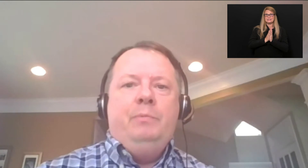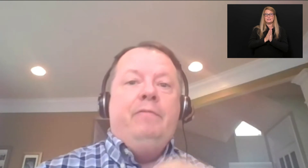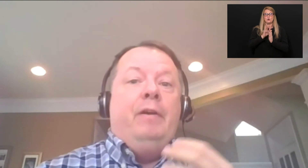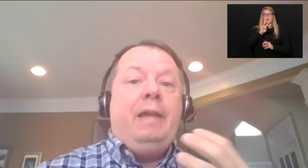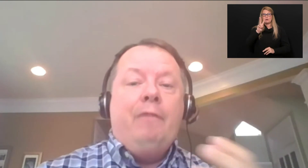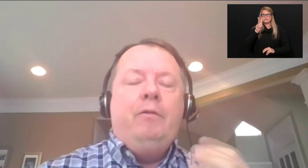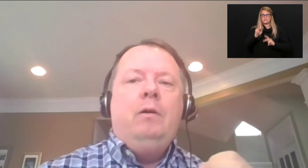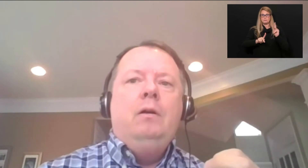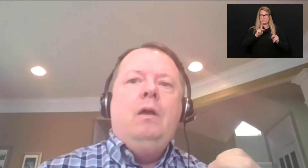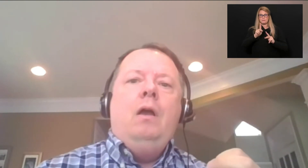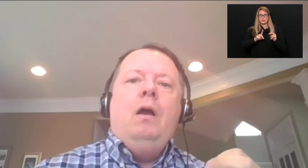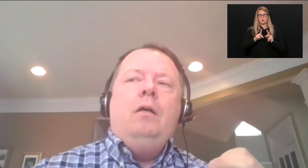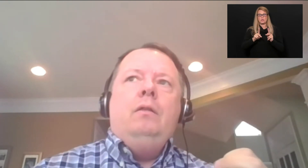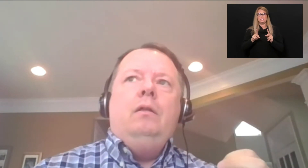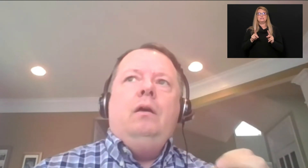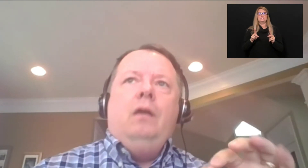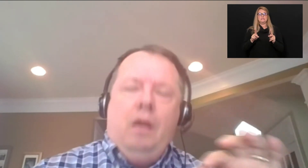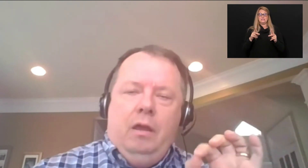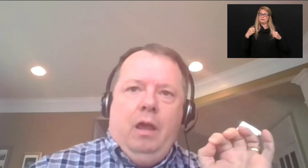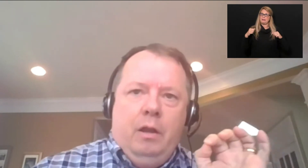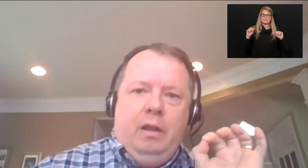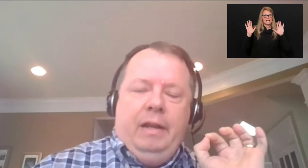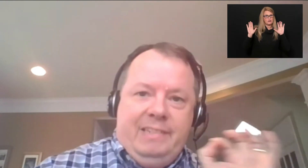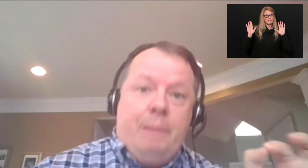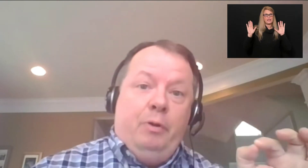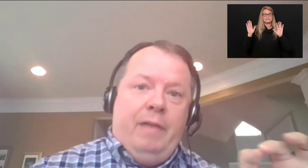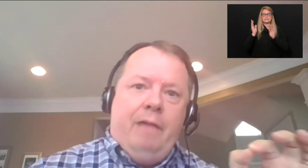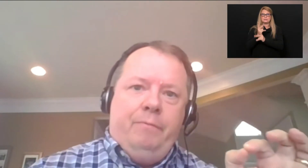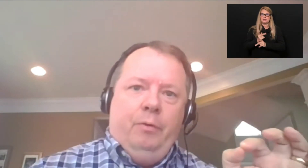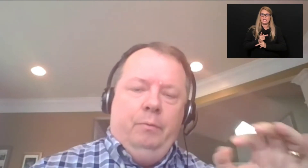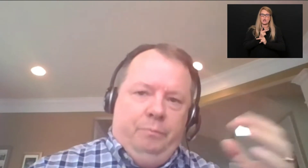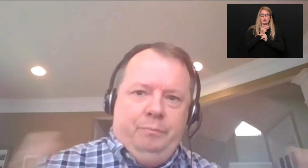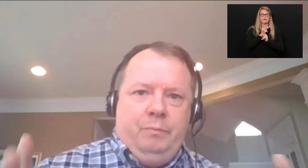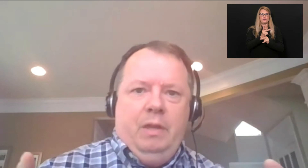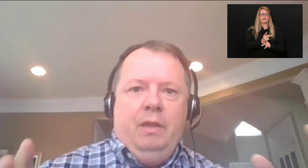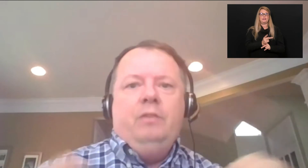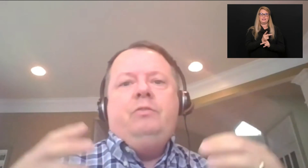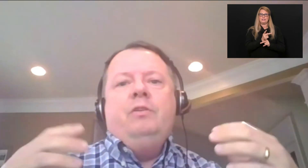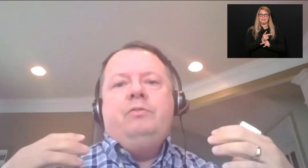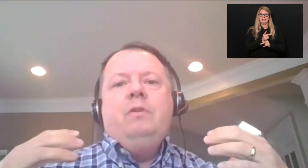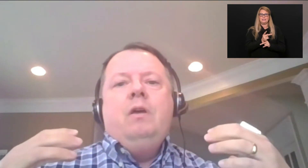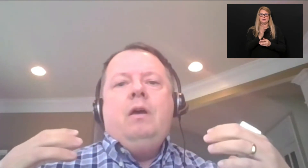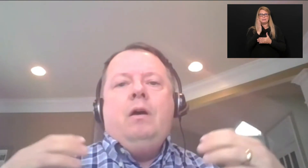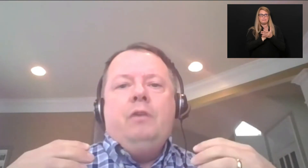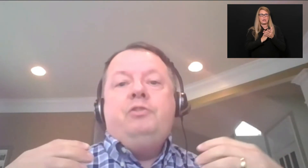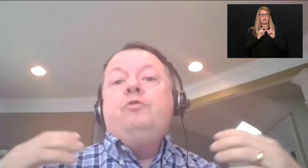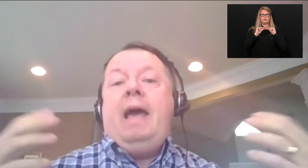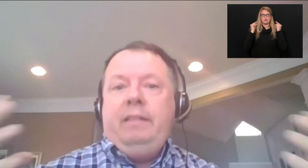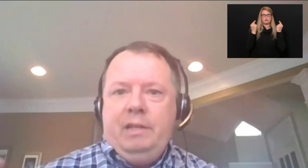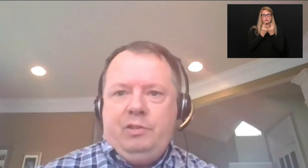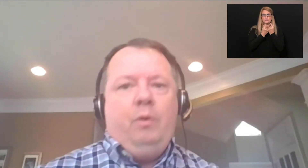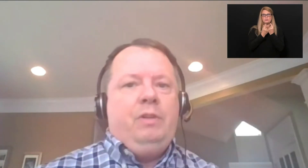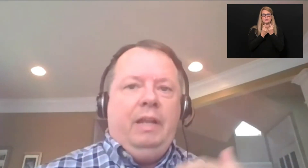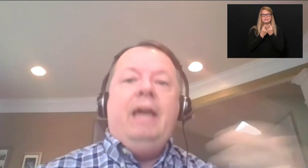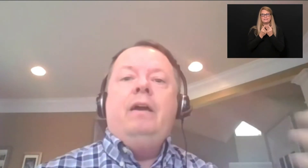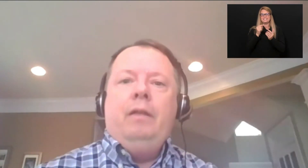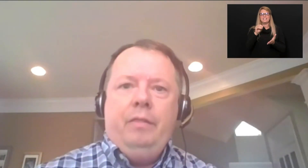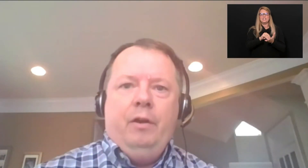sacrifices, to be very careful. And an example of that is student athletes